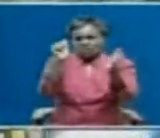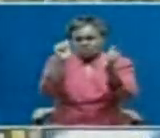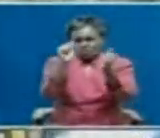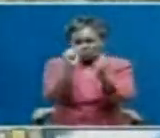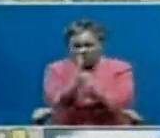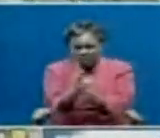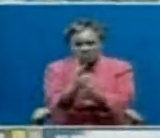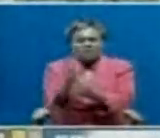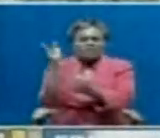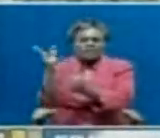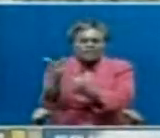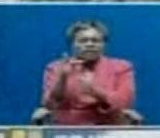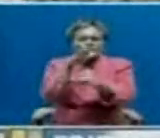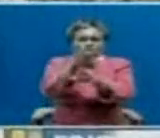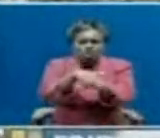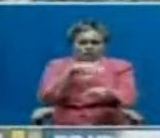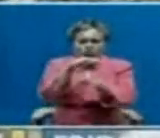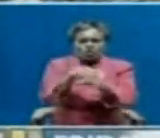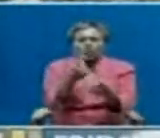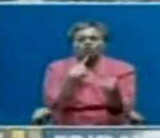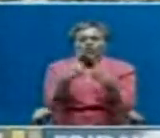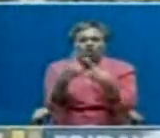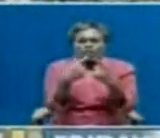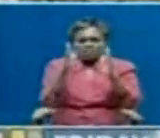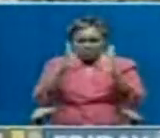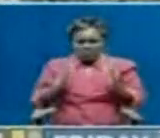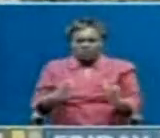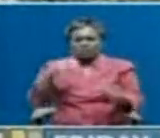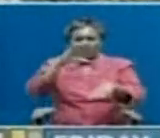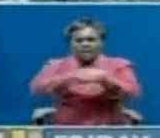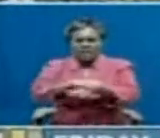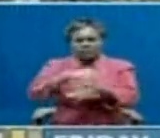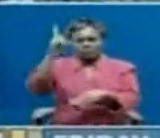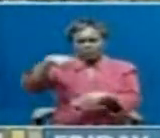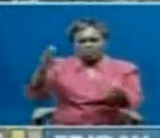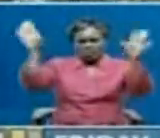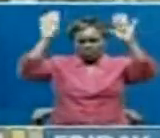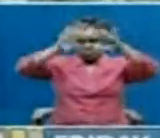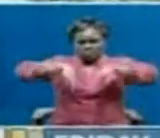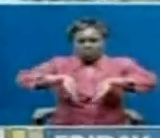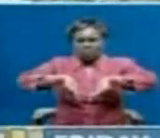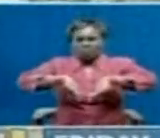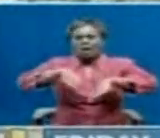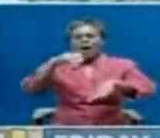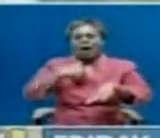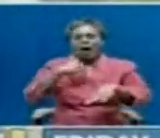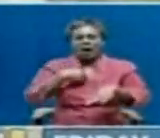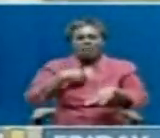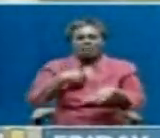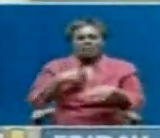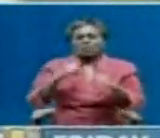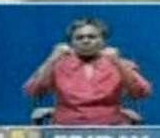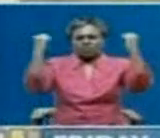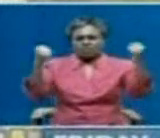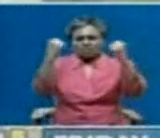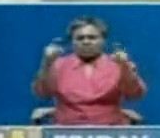the soft-spoken athlete from Marakwet West added a title considered to be Rift Valley's prestigious honor to her would-be bright athletics